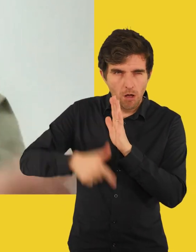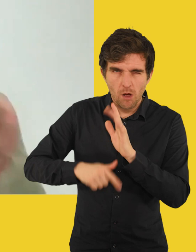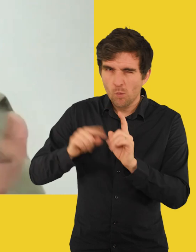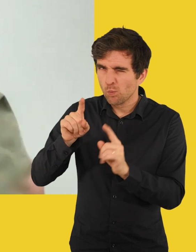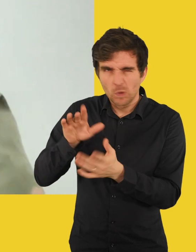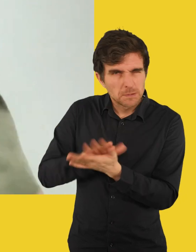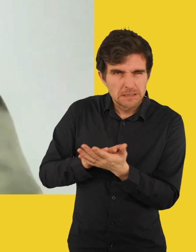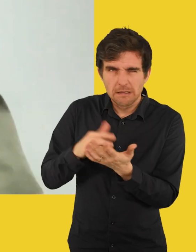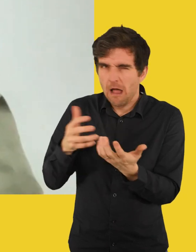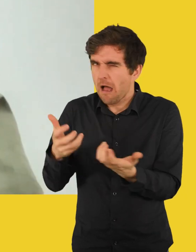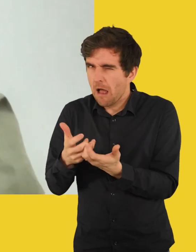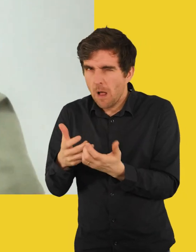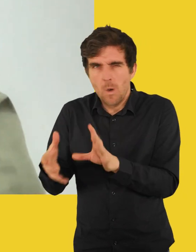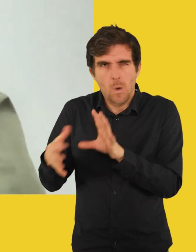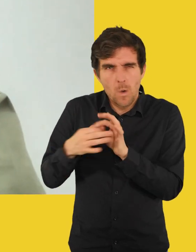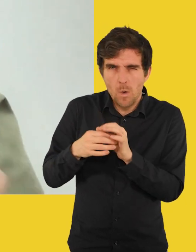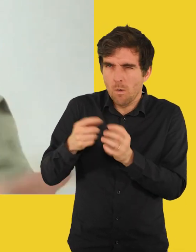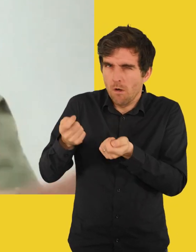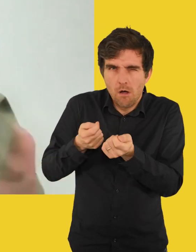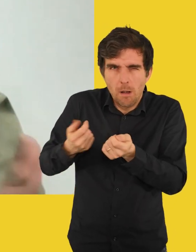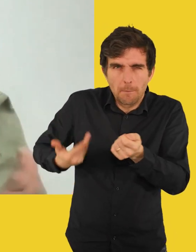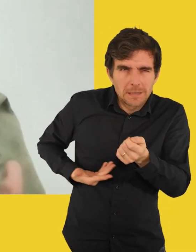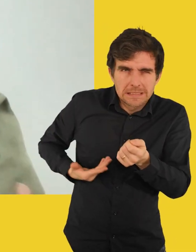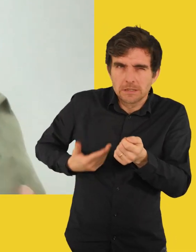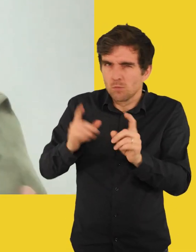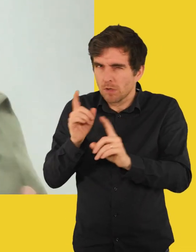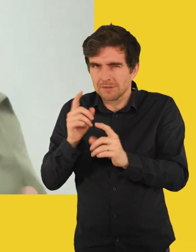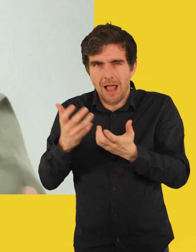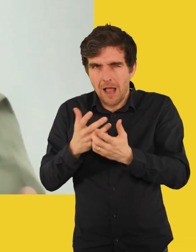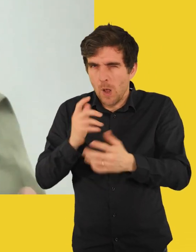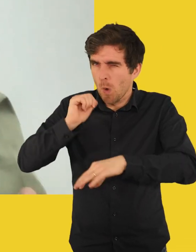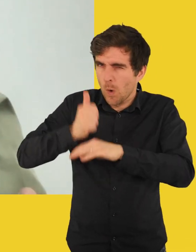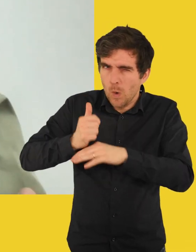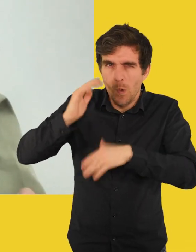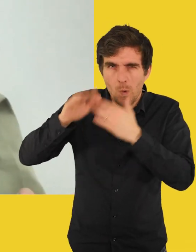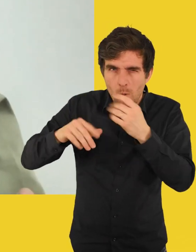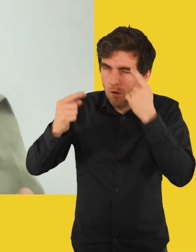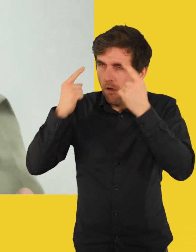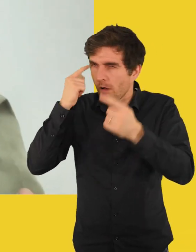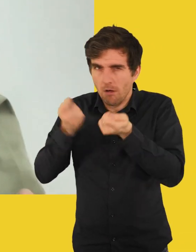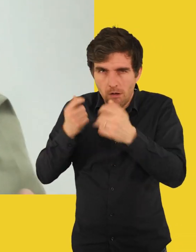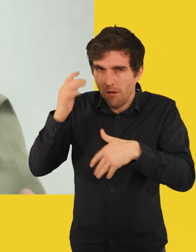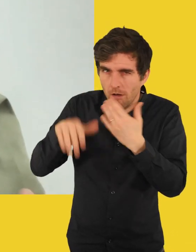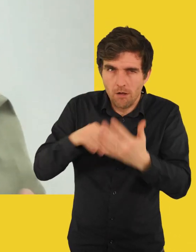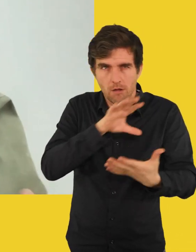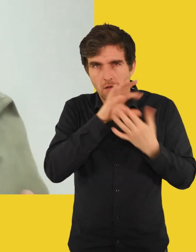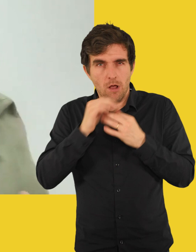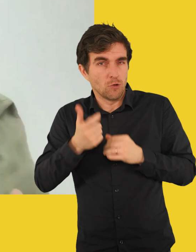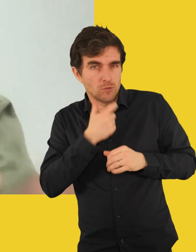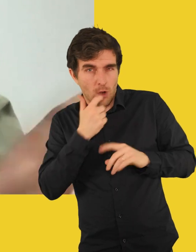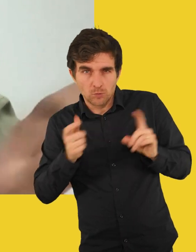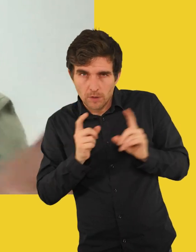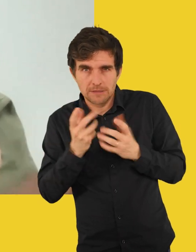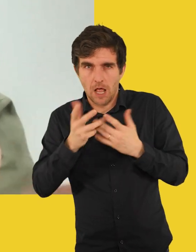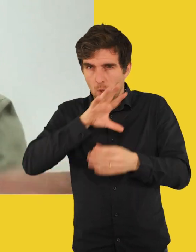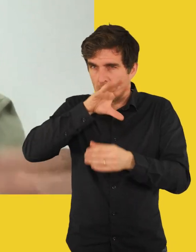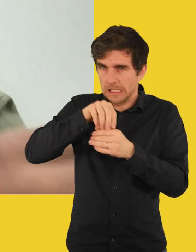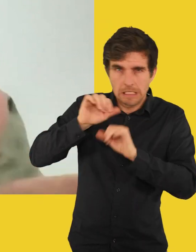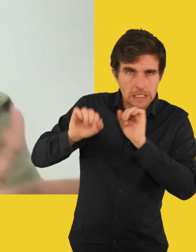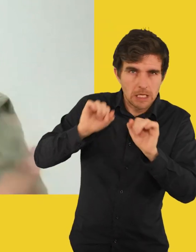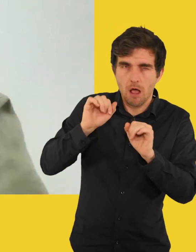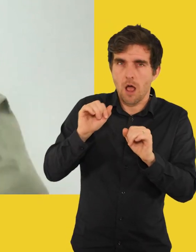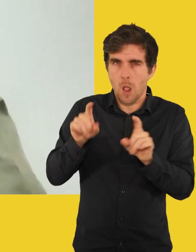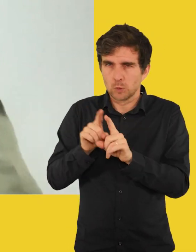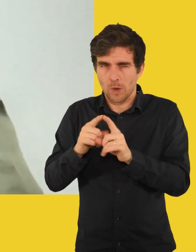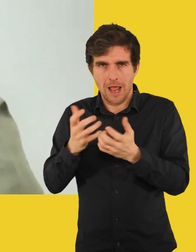be a deep dive for them into what it means to run a business or an enterprise within the Doughnut. How are they